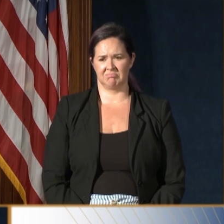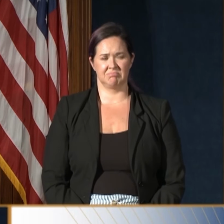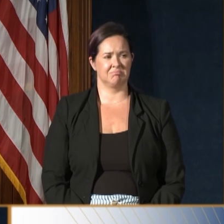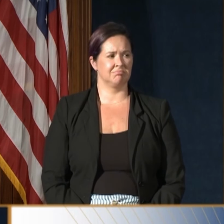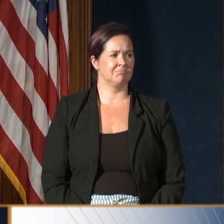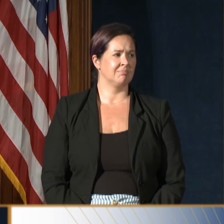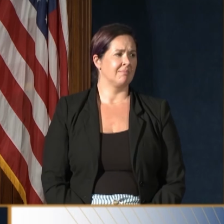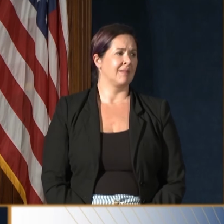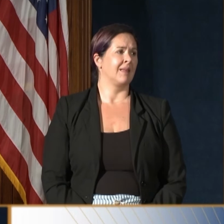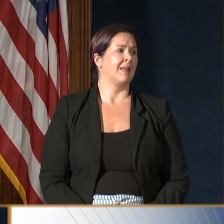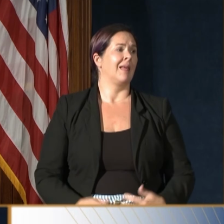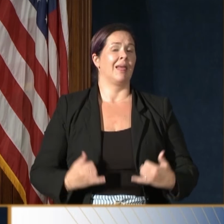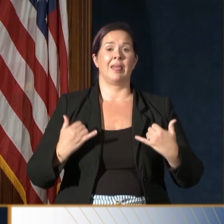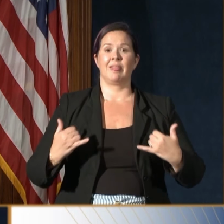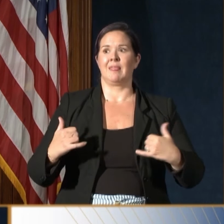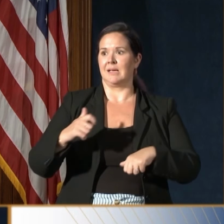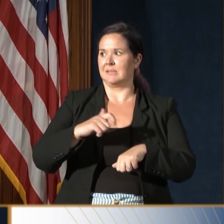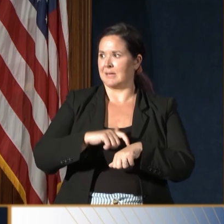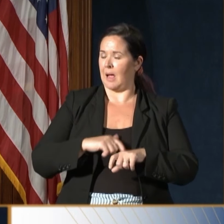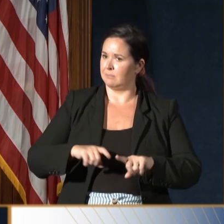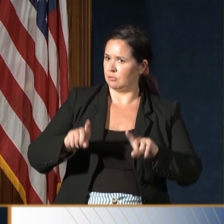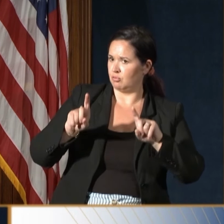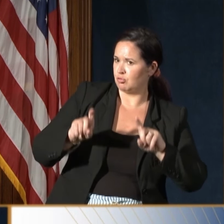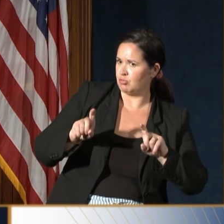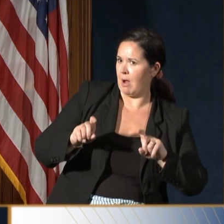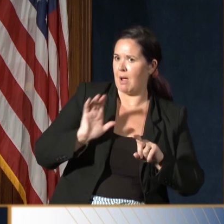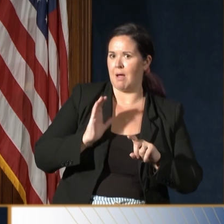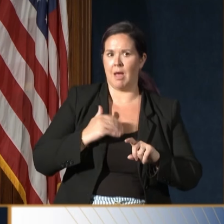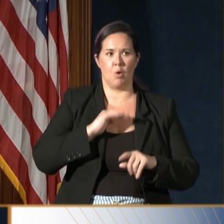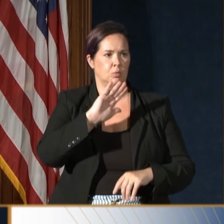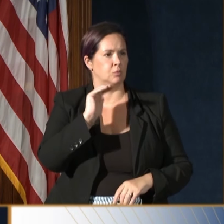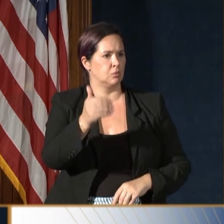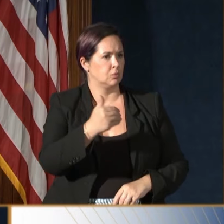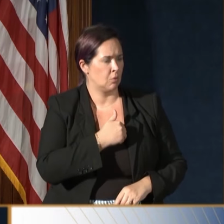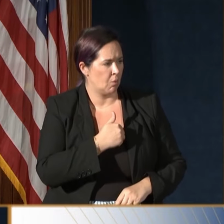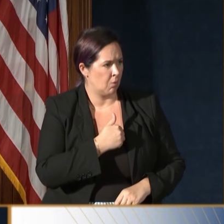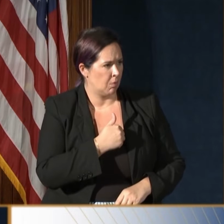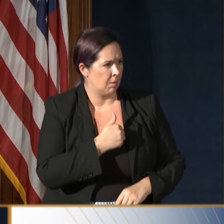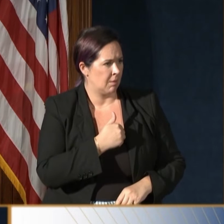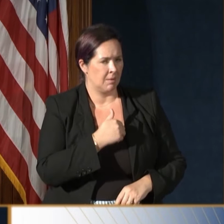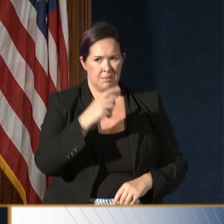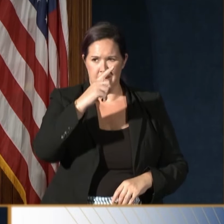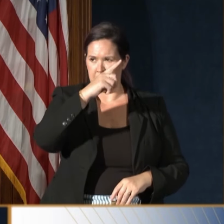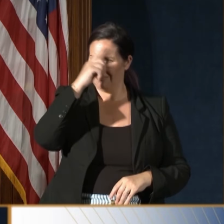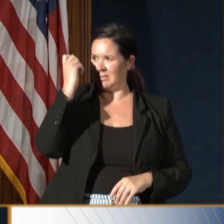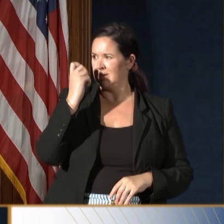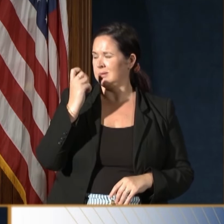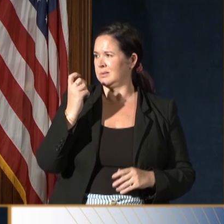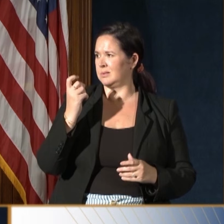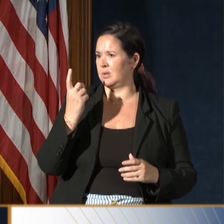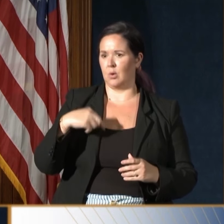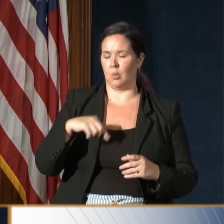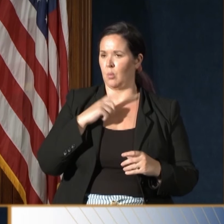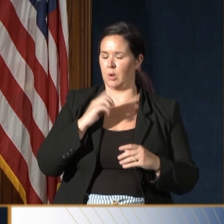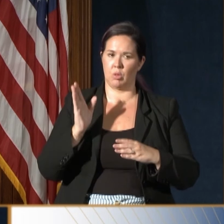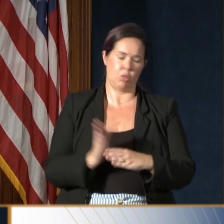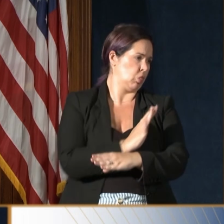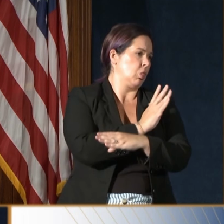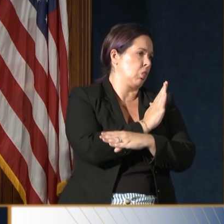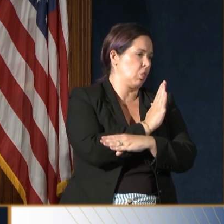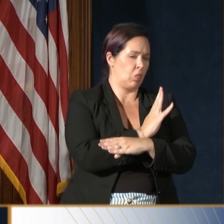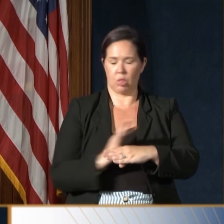These times try our souls because we are acting too much like a yo-yo.